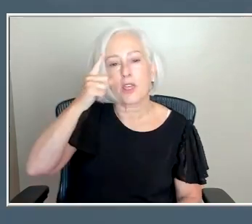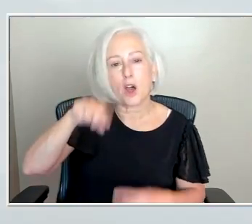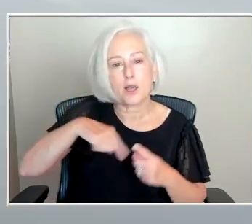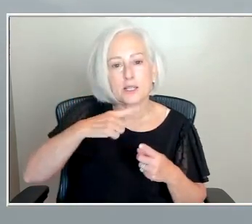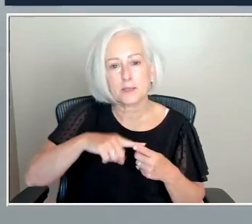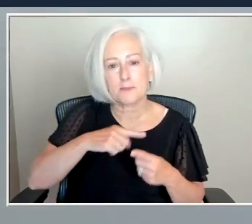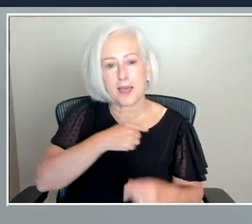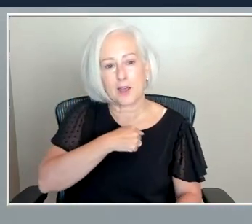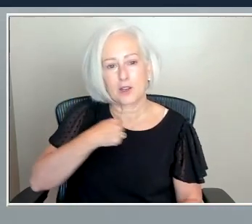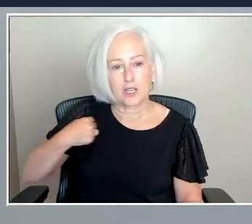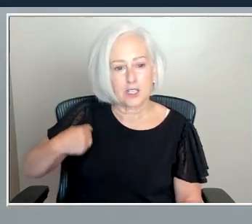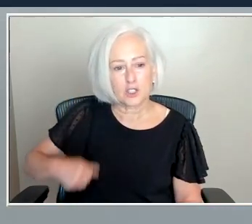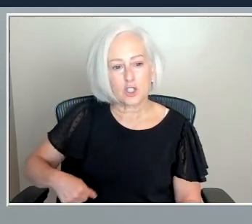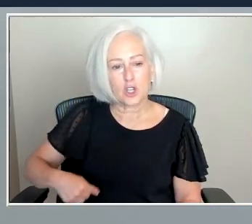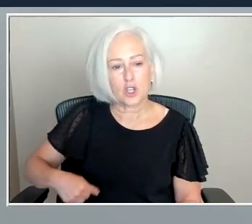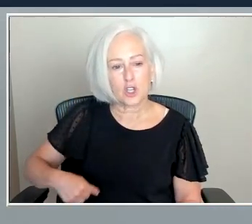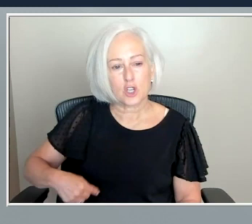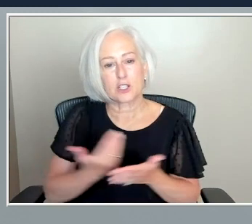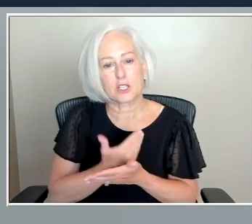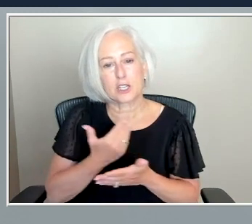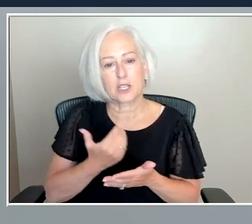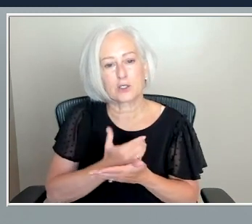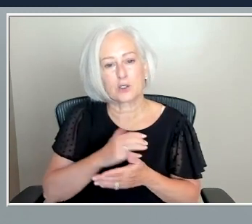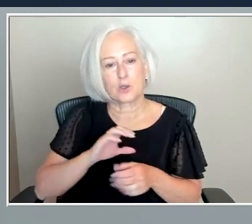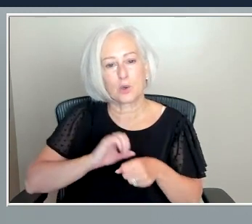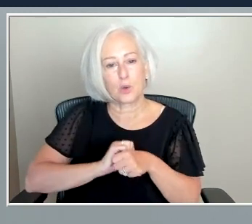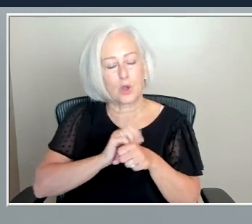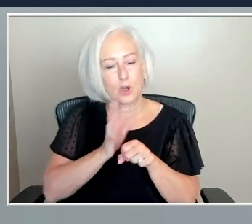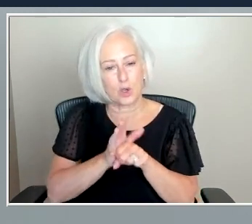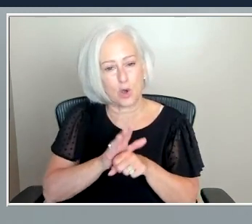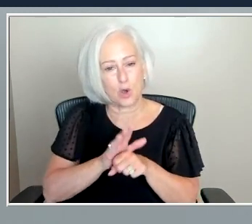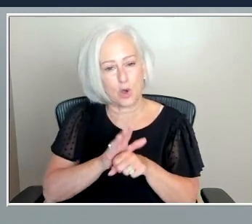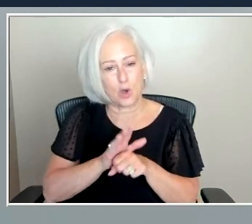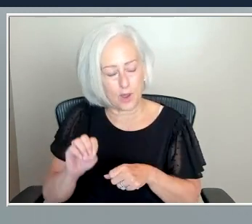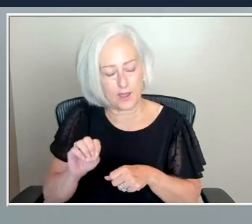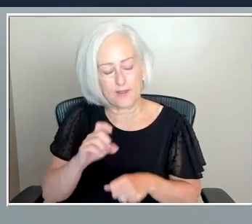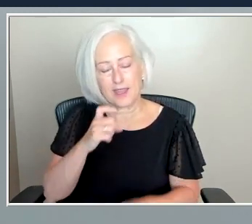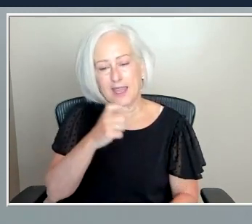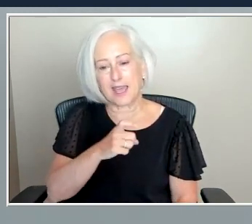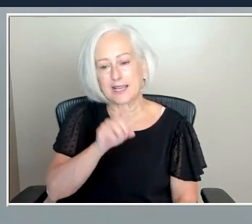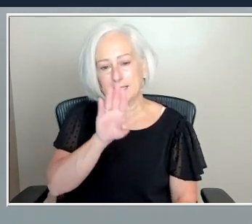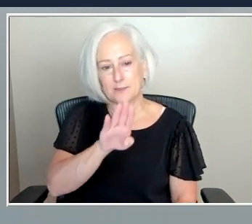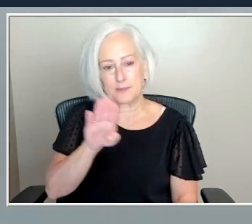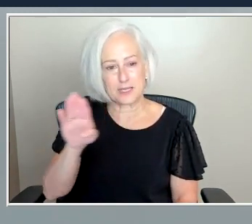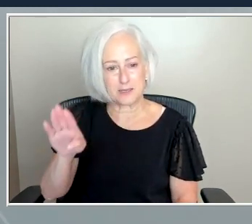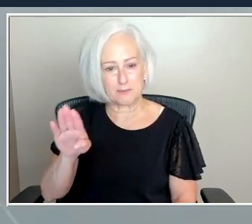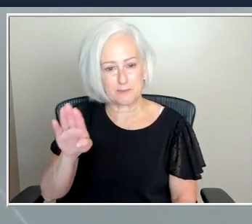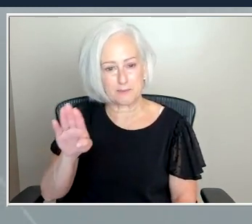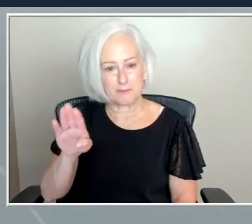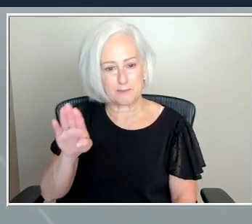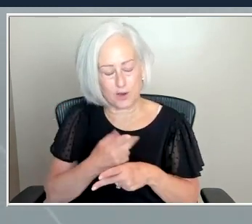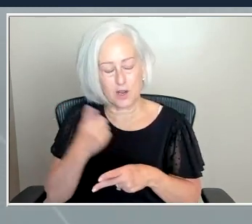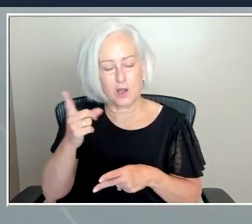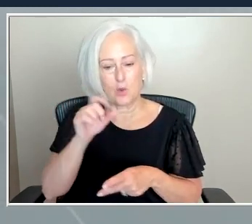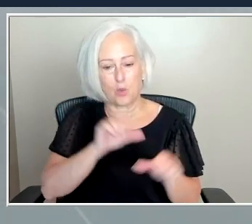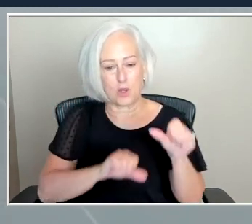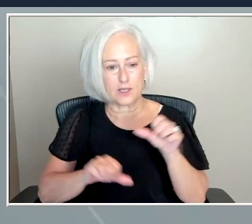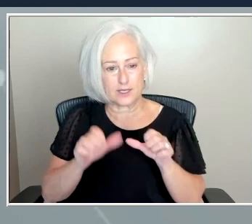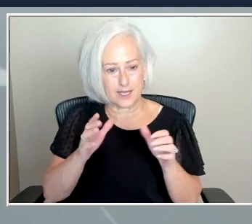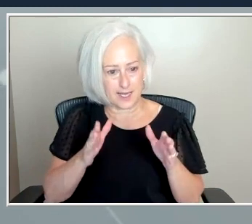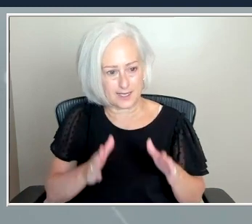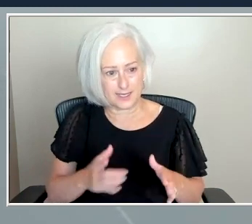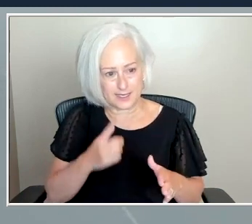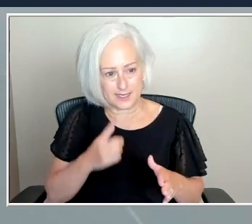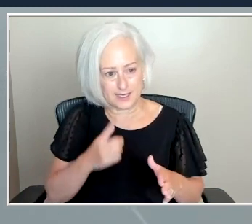dealing with a new wave of COVID cases fueled by the XBB variant. One scientist model suggests the weekly number of infections could